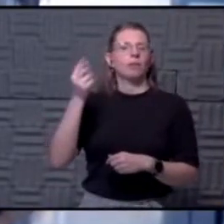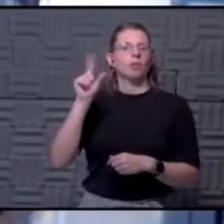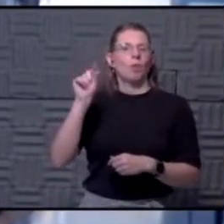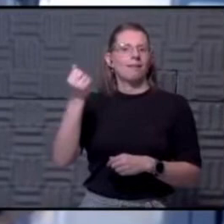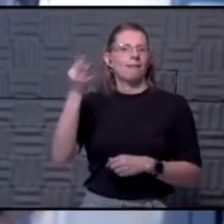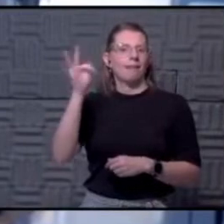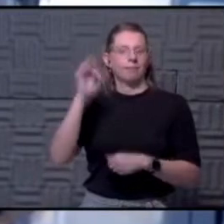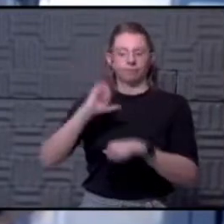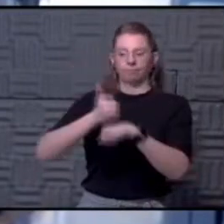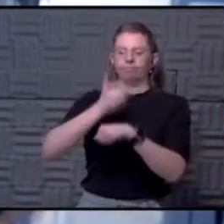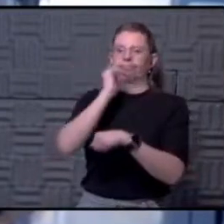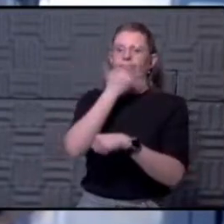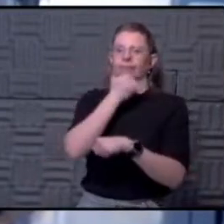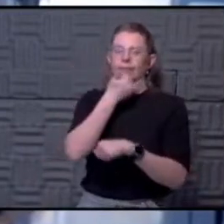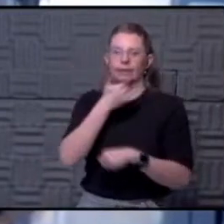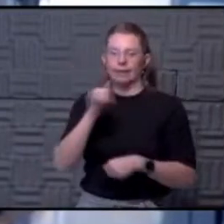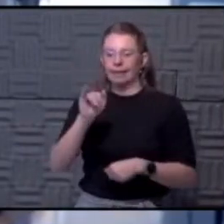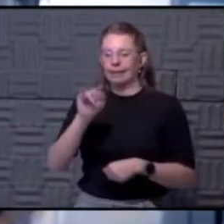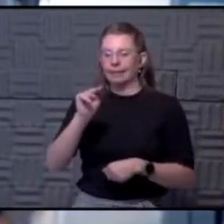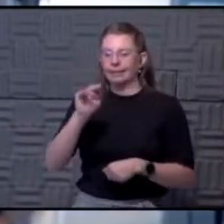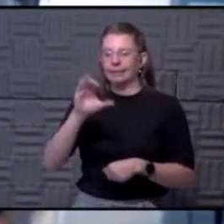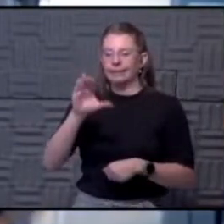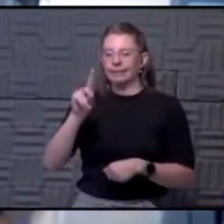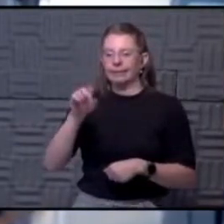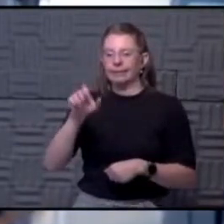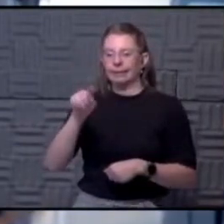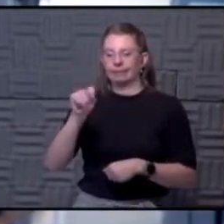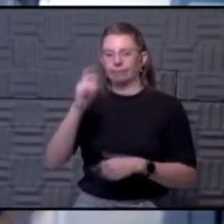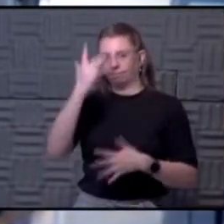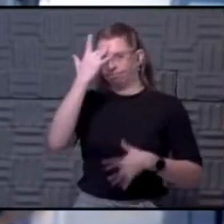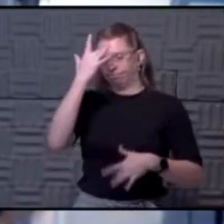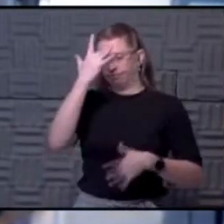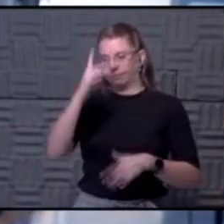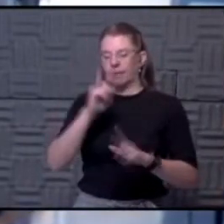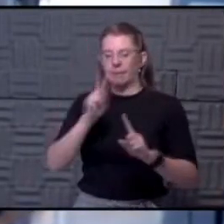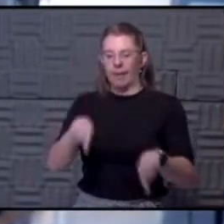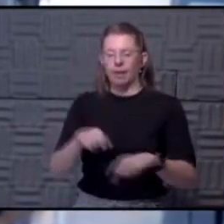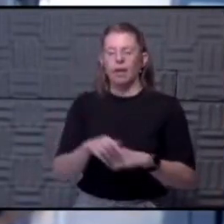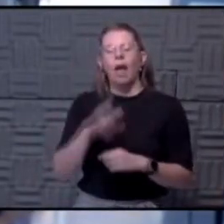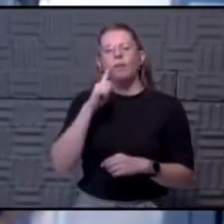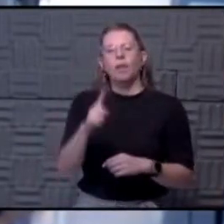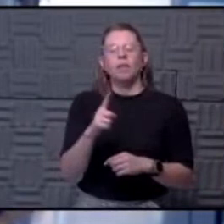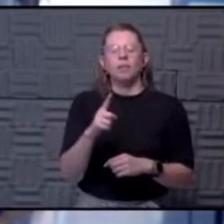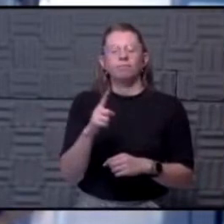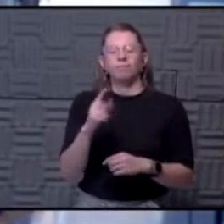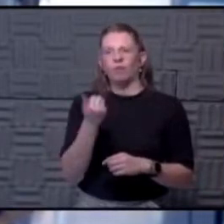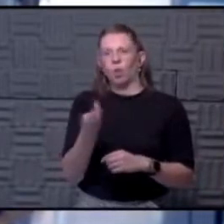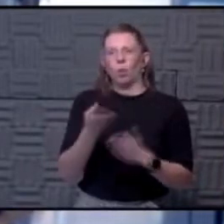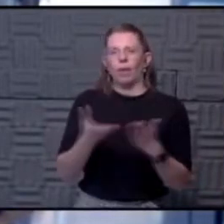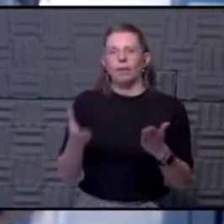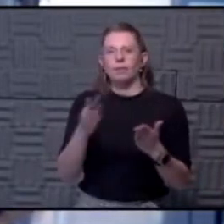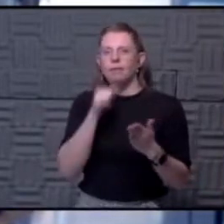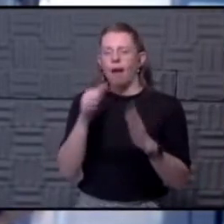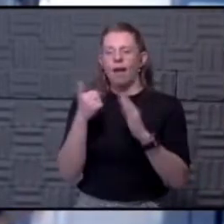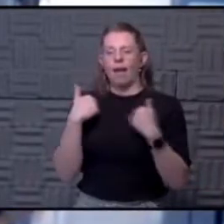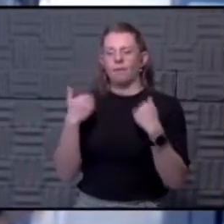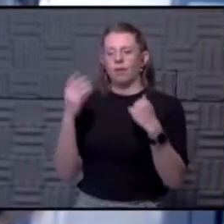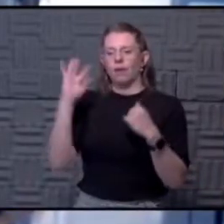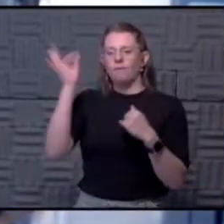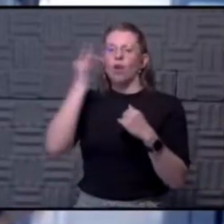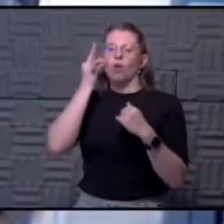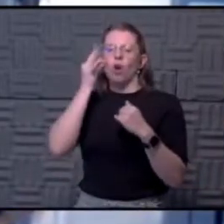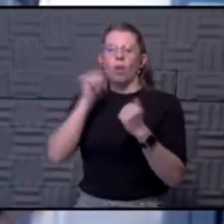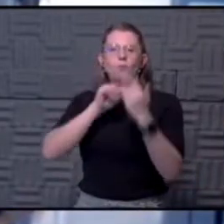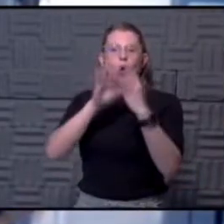Incident Command before the first case had arrived. I think a number of things. One is we did not have a unified federal approach